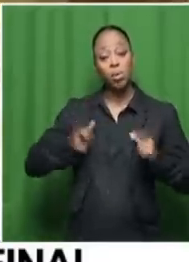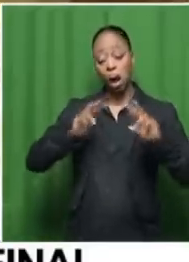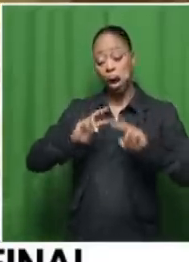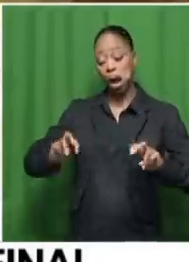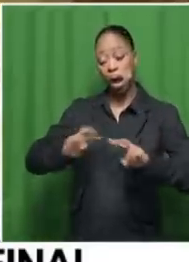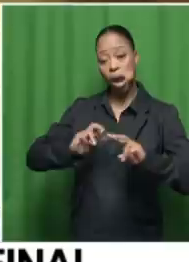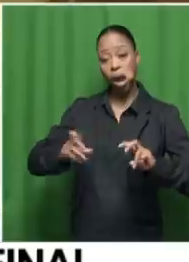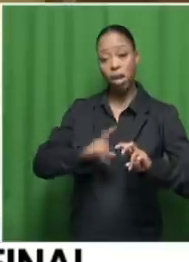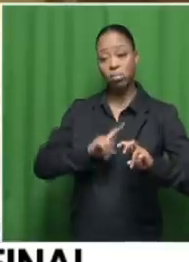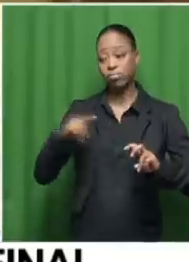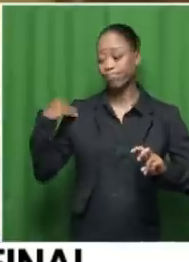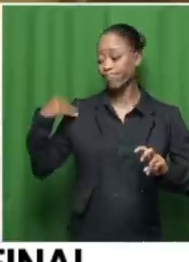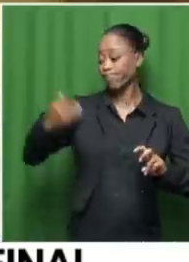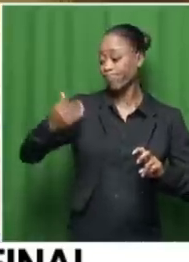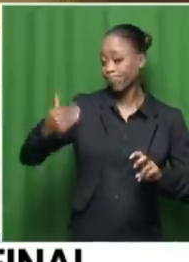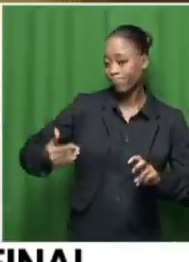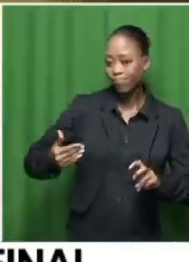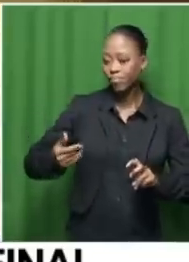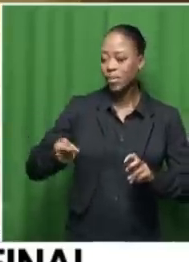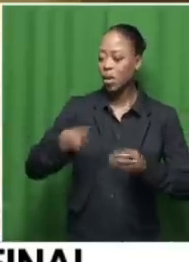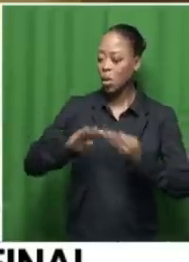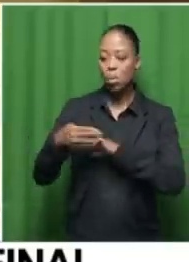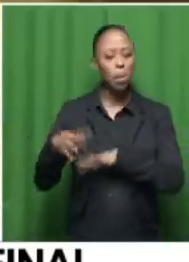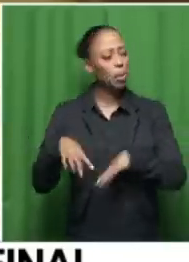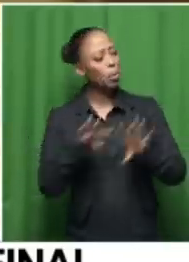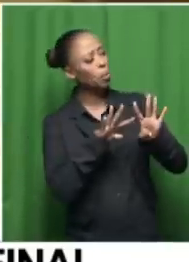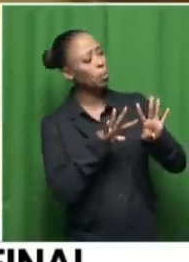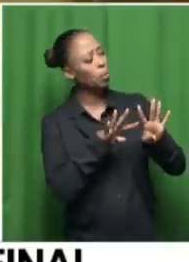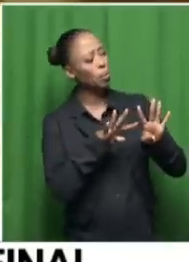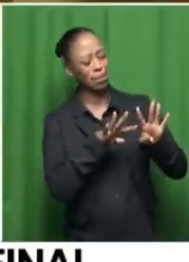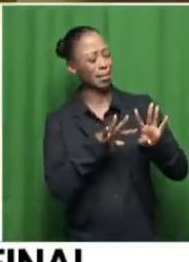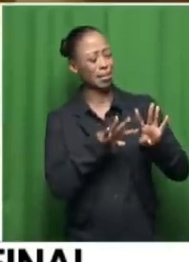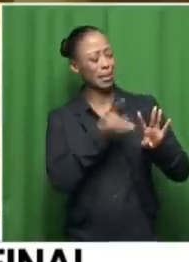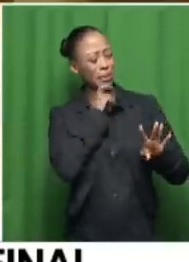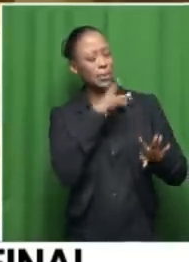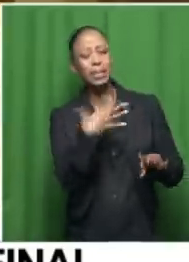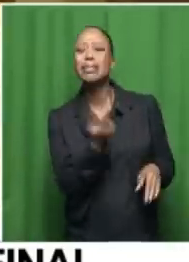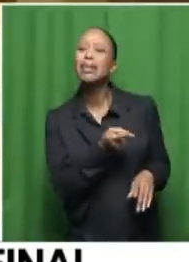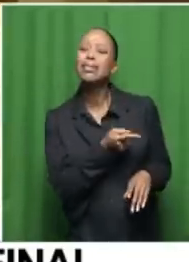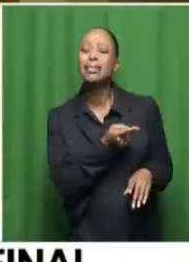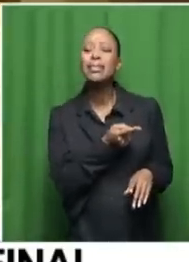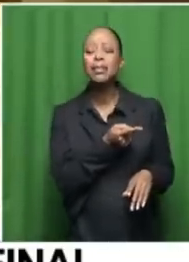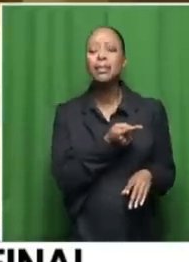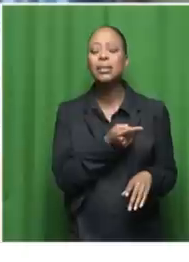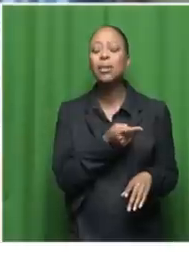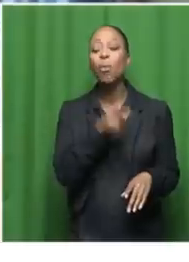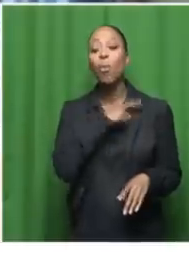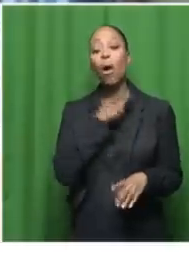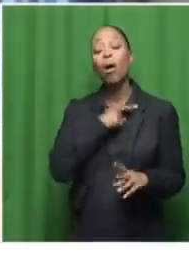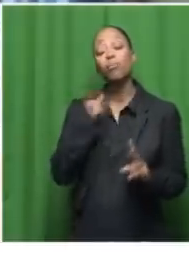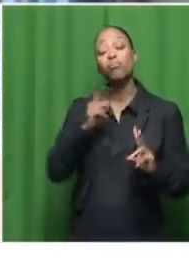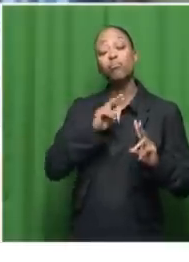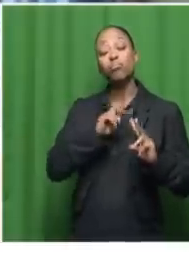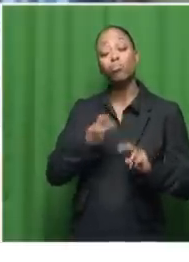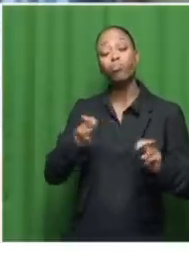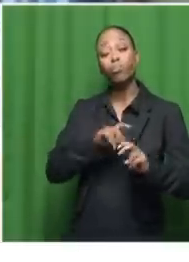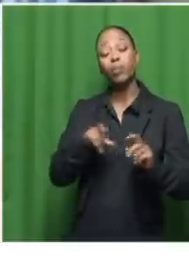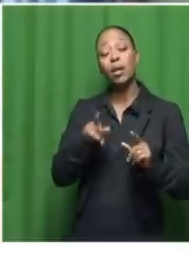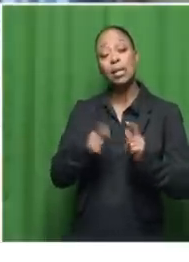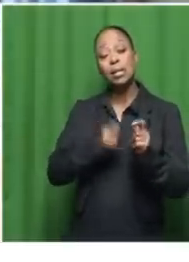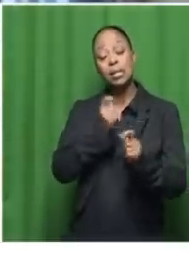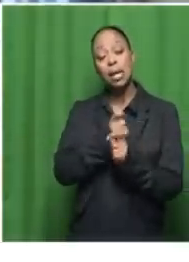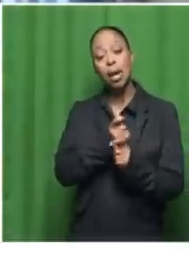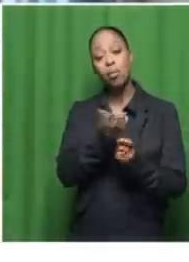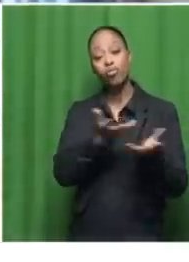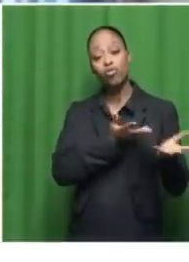inquiry are, in the public imagination, given higher status than they deserve. A commission of inquiry of this kind is